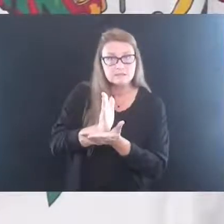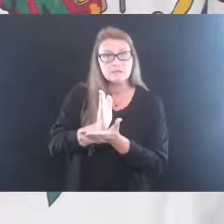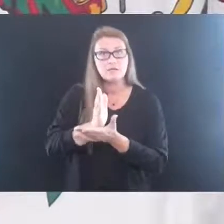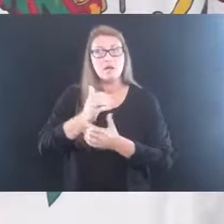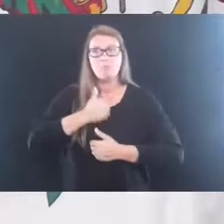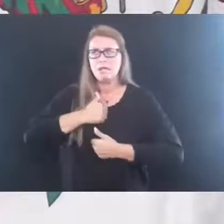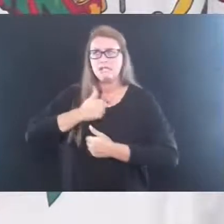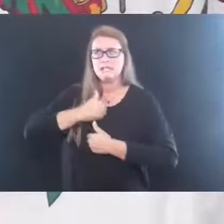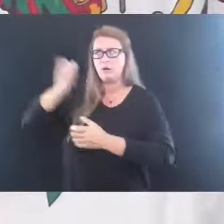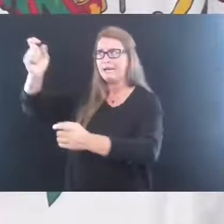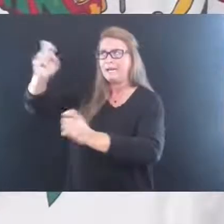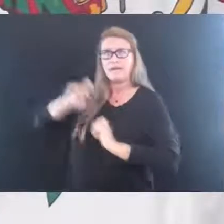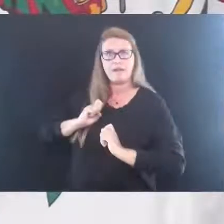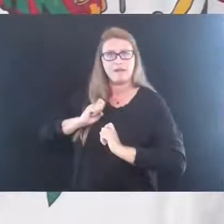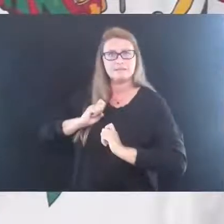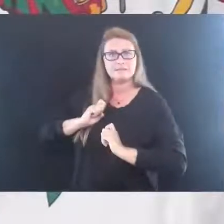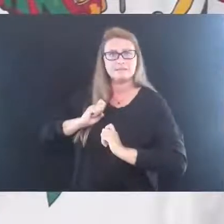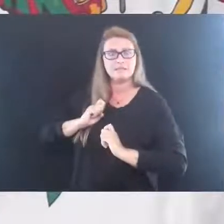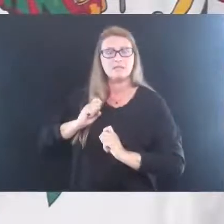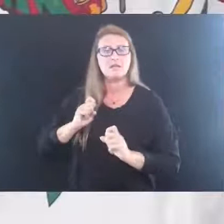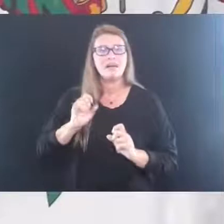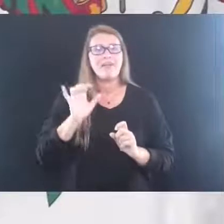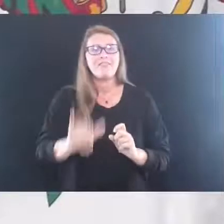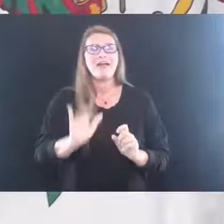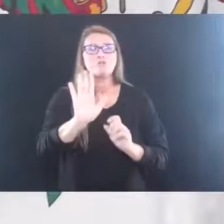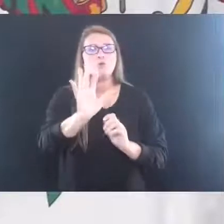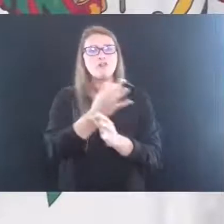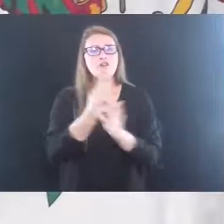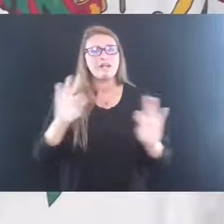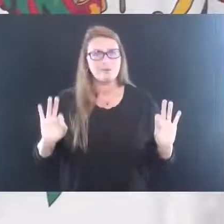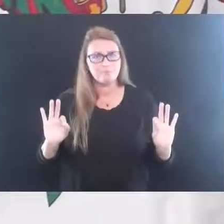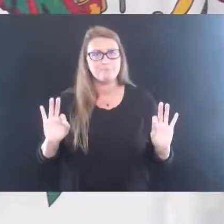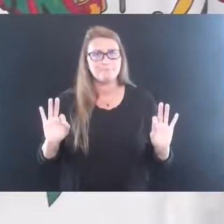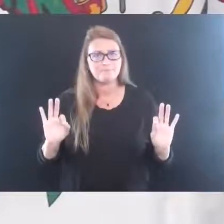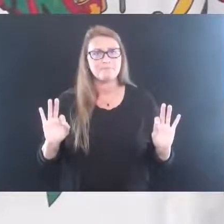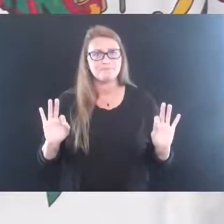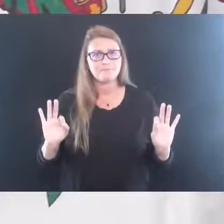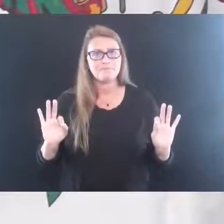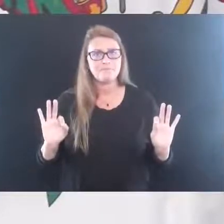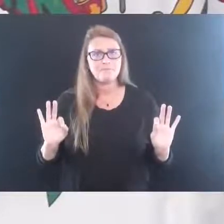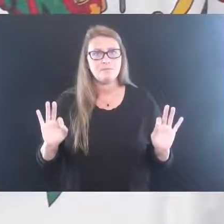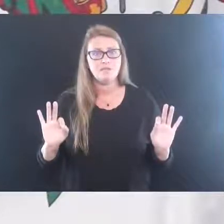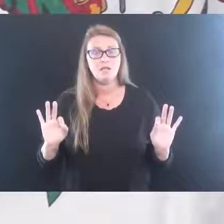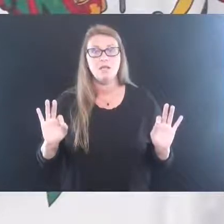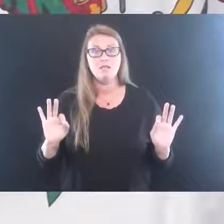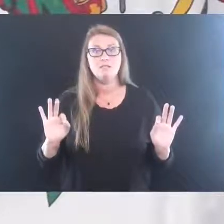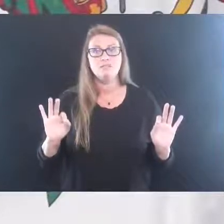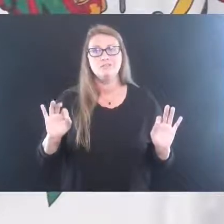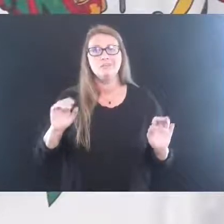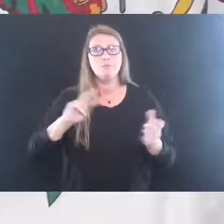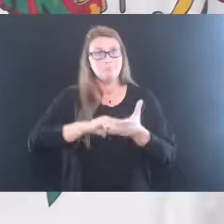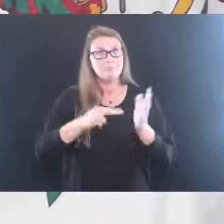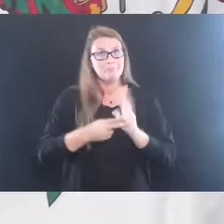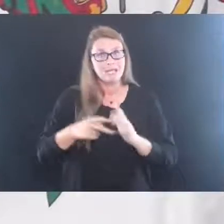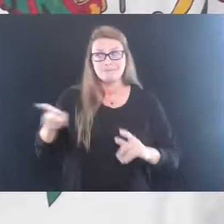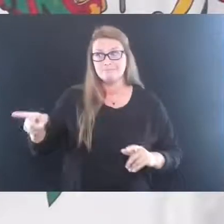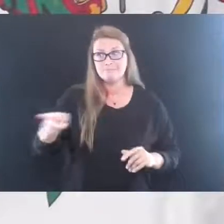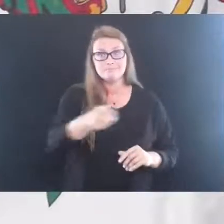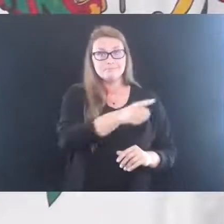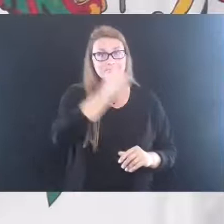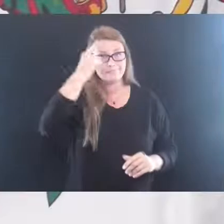in every way. But that's freedom. And with all of that, they should make their own decisions.